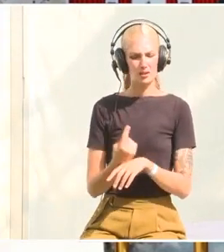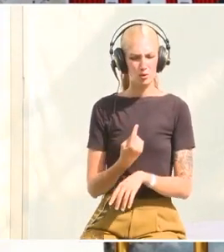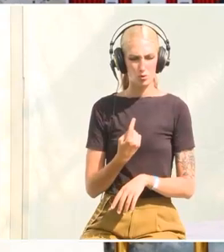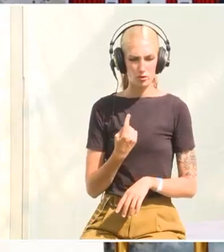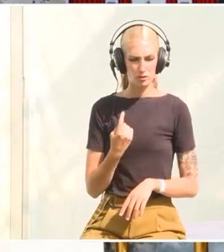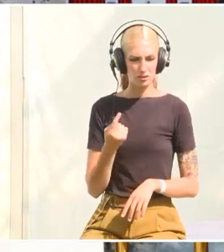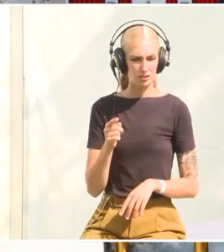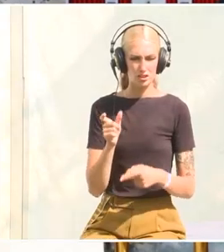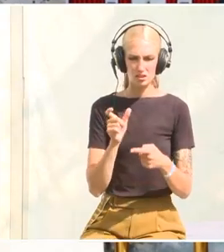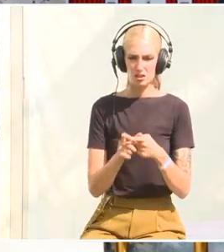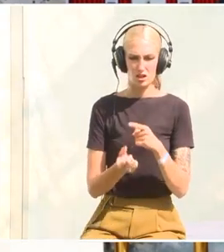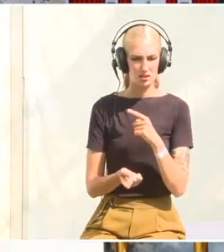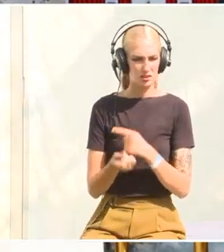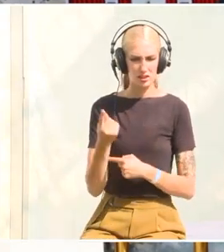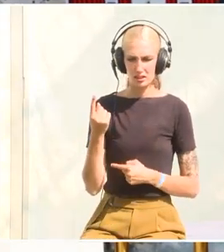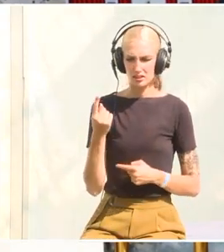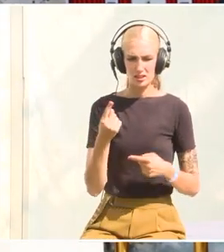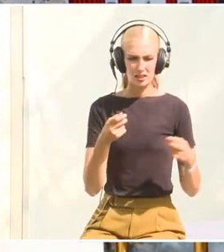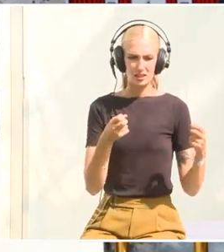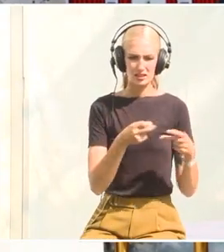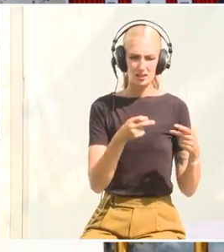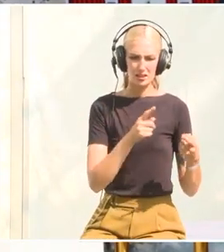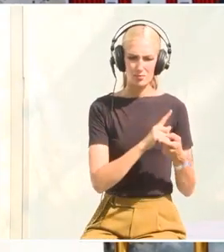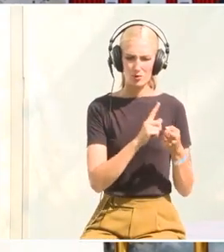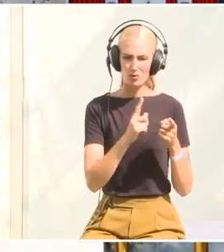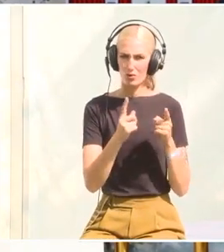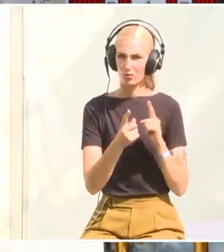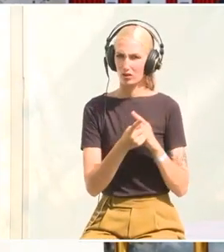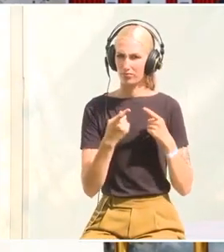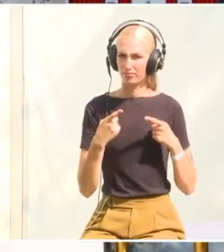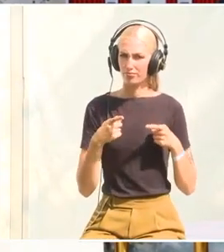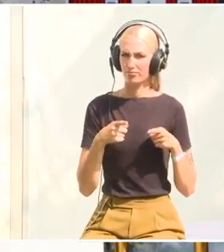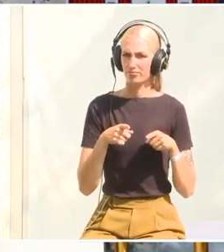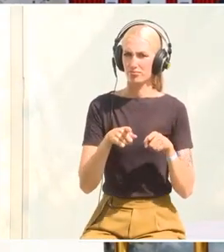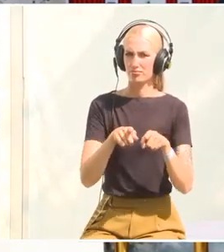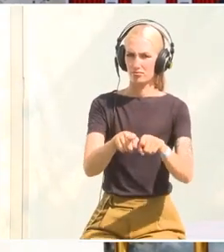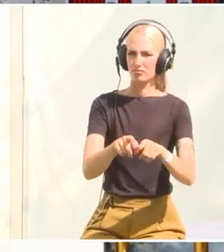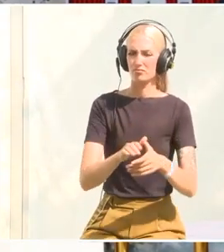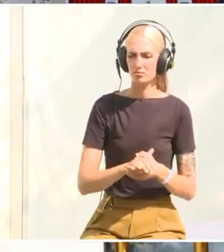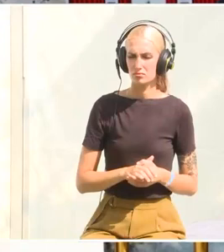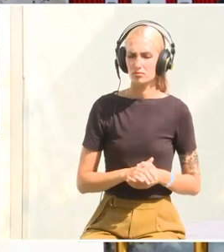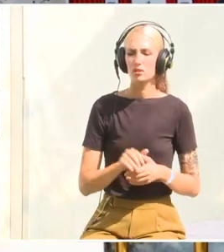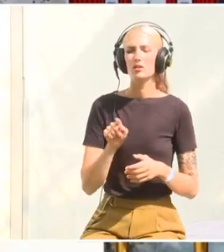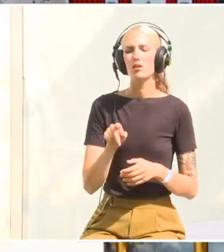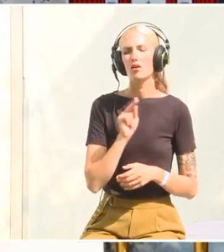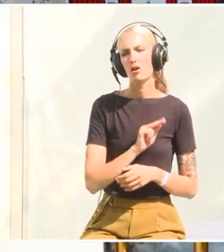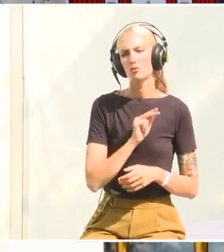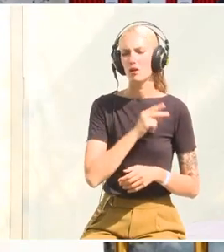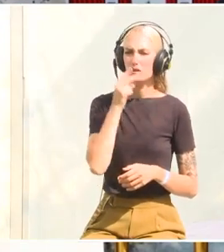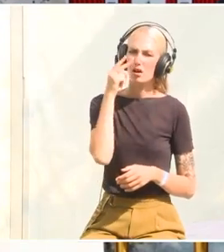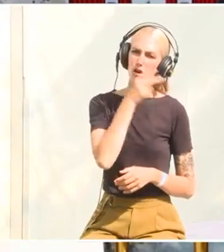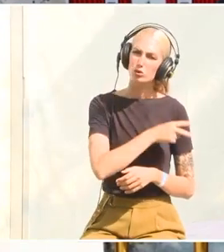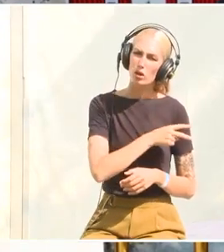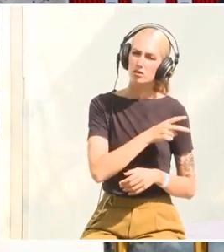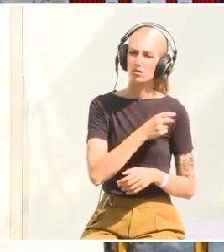started emerging around the same time when digital transformation started. So it's been in use since the early 2000s, but